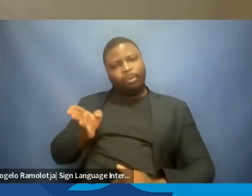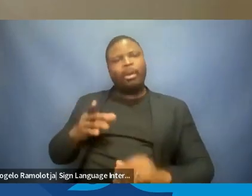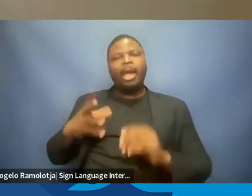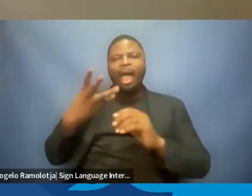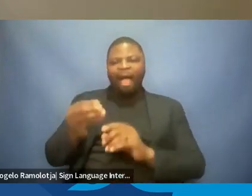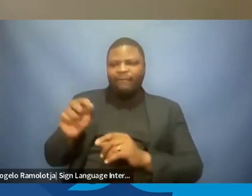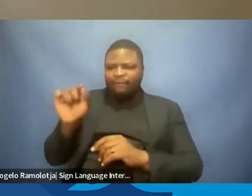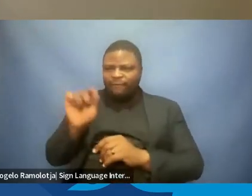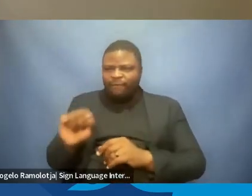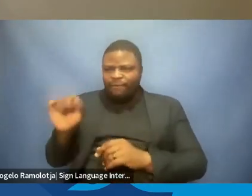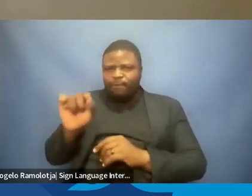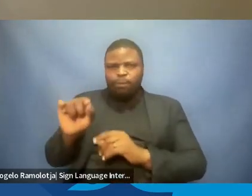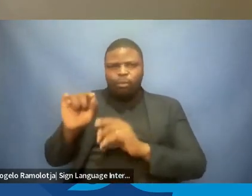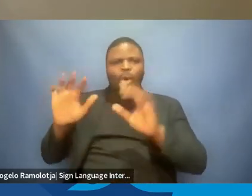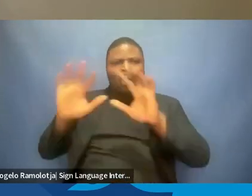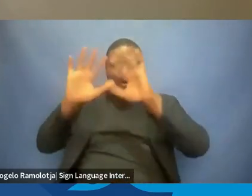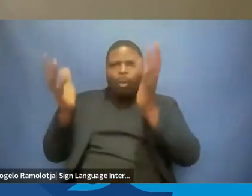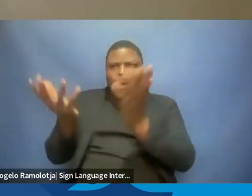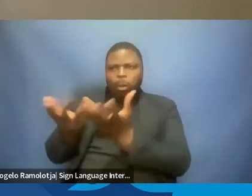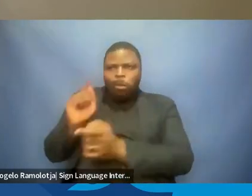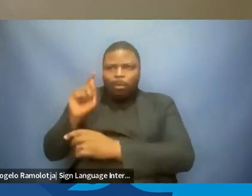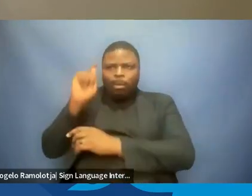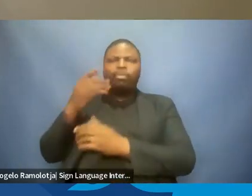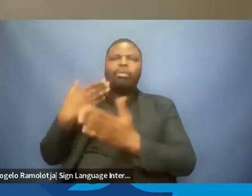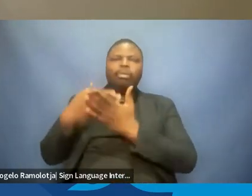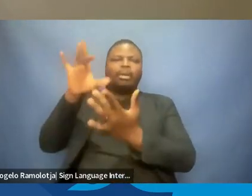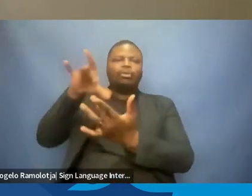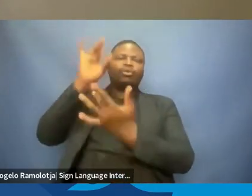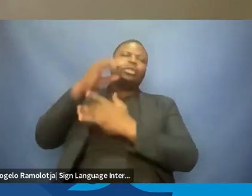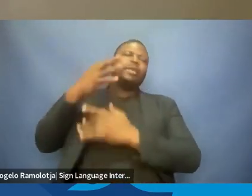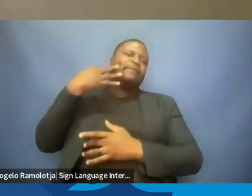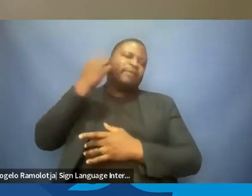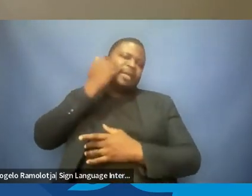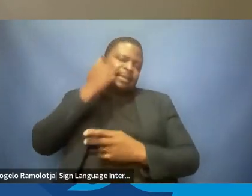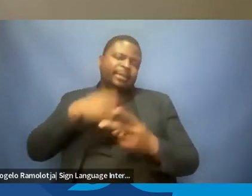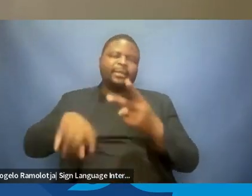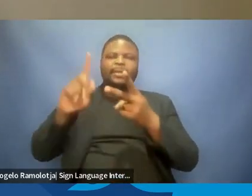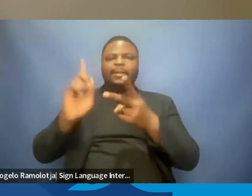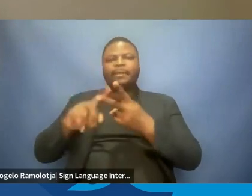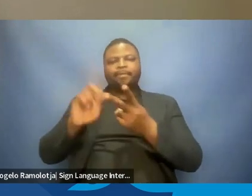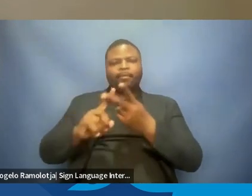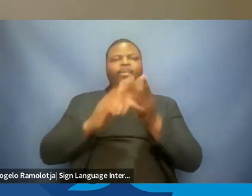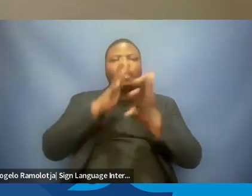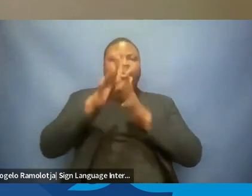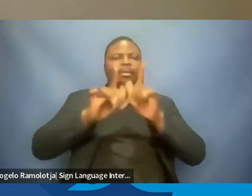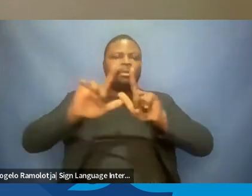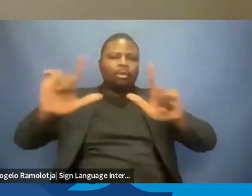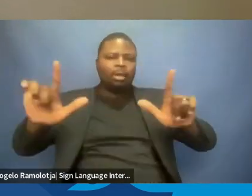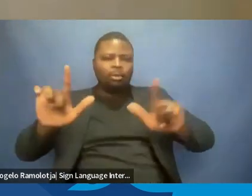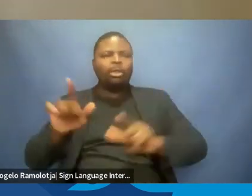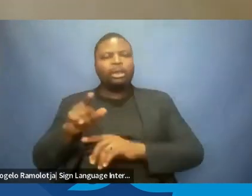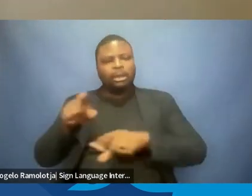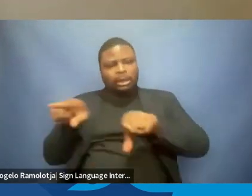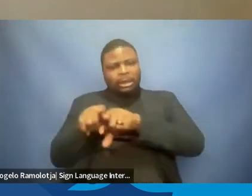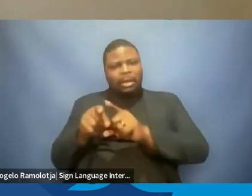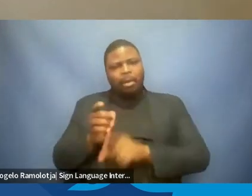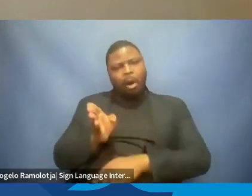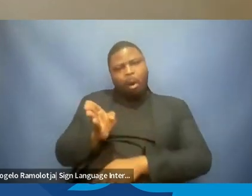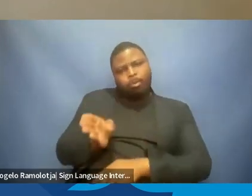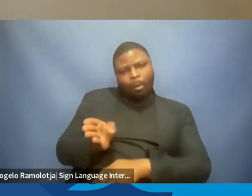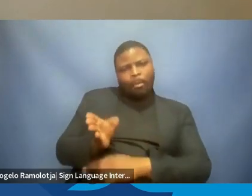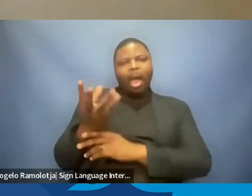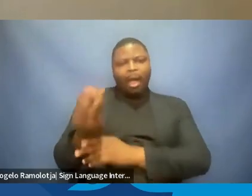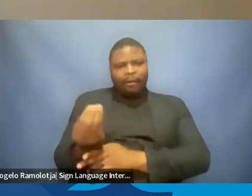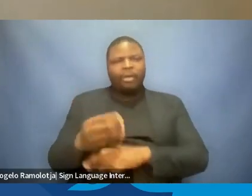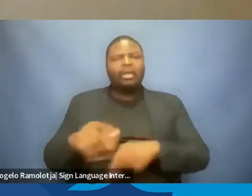also we do have sign language interpretation also available on screen, but also you're welcome to go into the channel and select